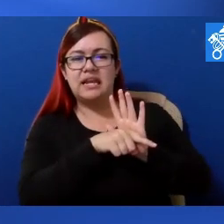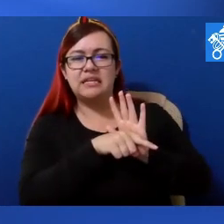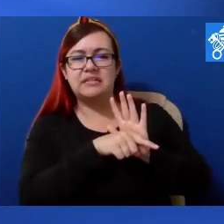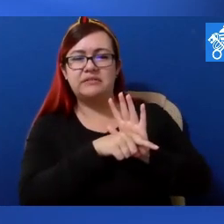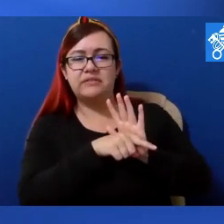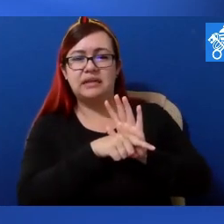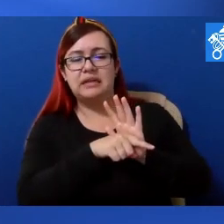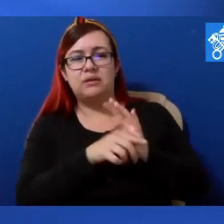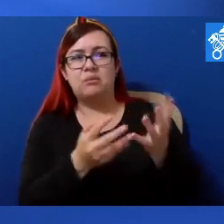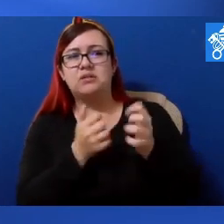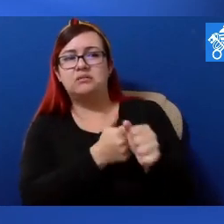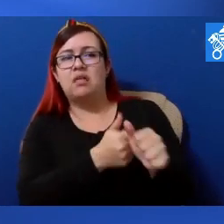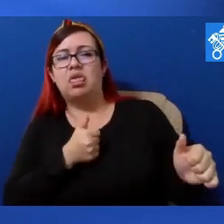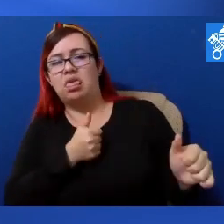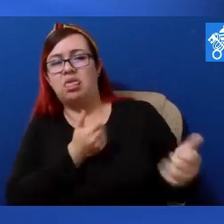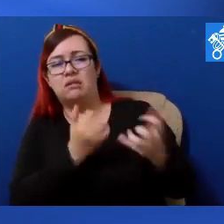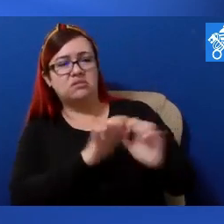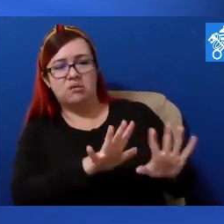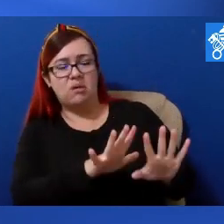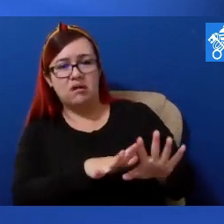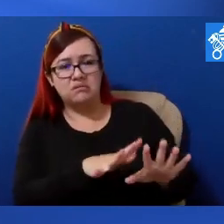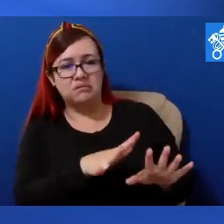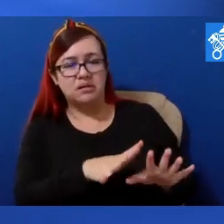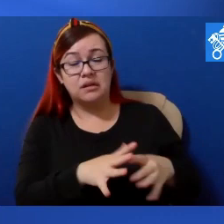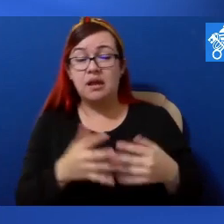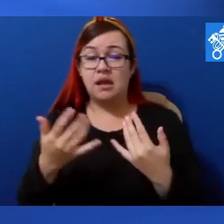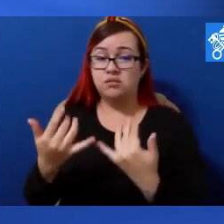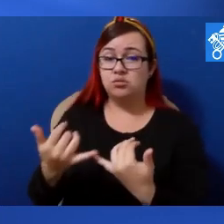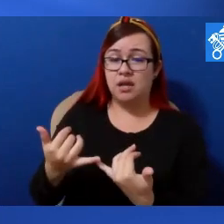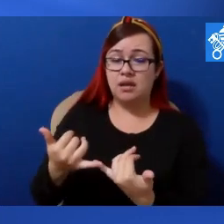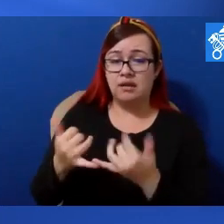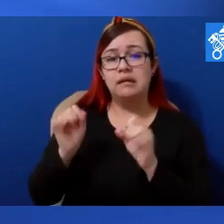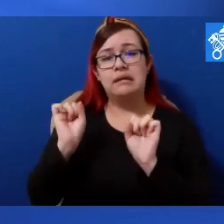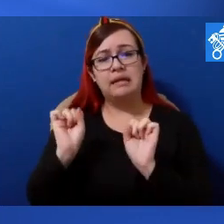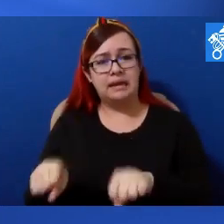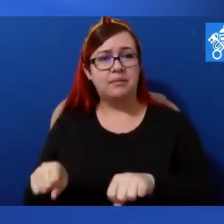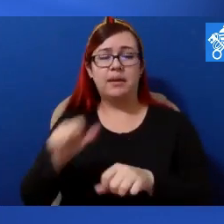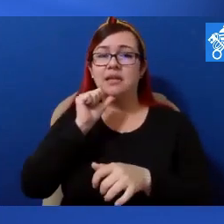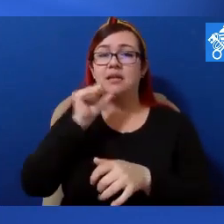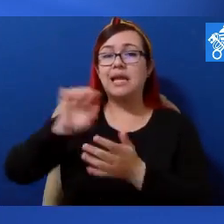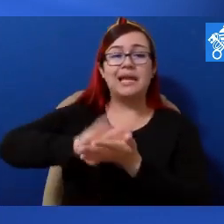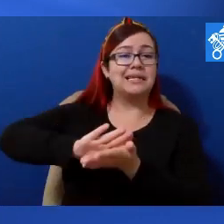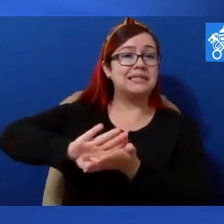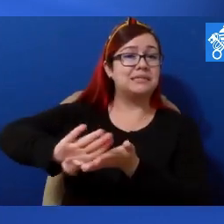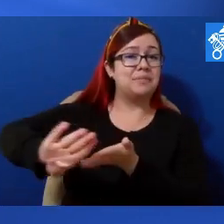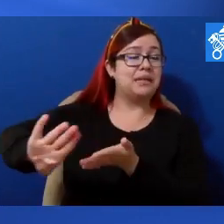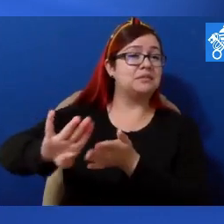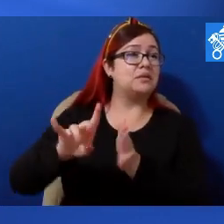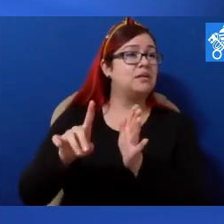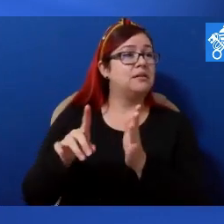sadness is mostly considered negative, as an ill to avoid at all costs. And